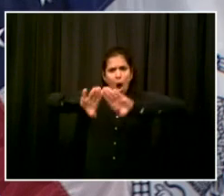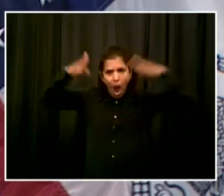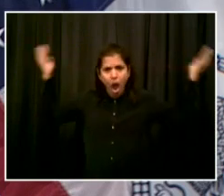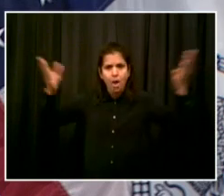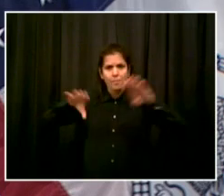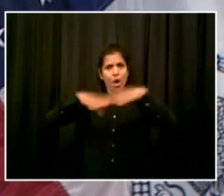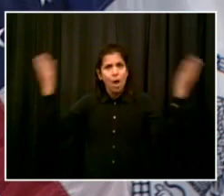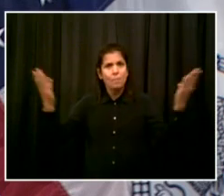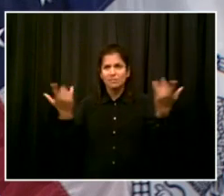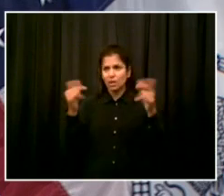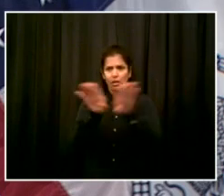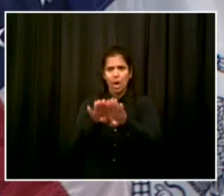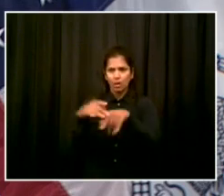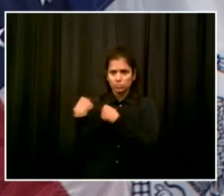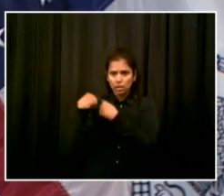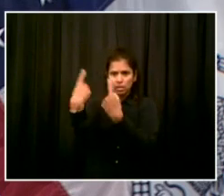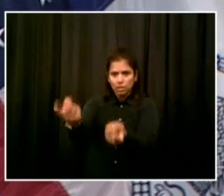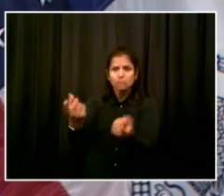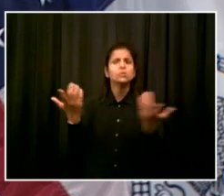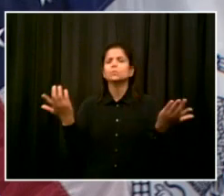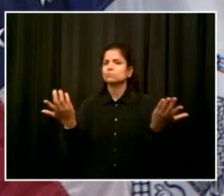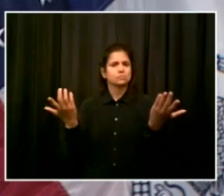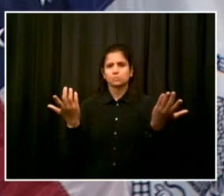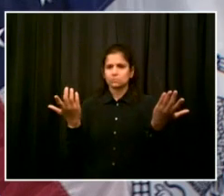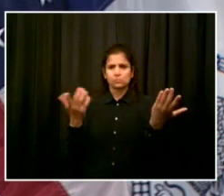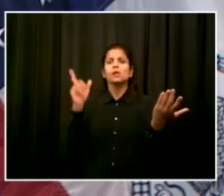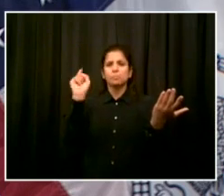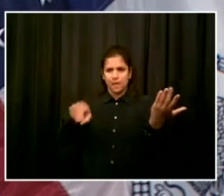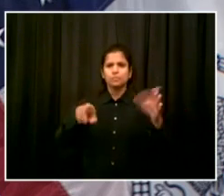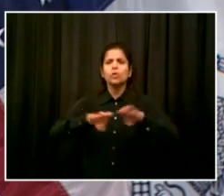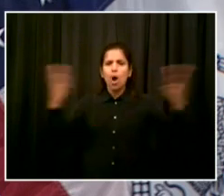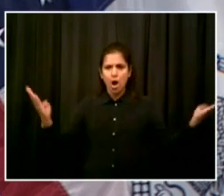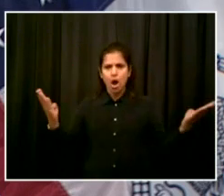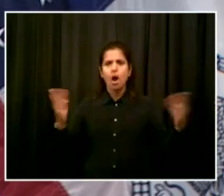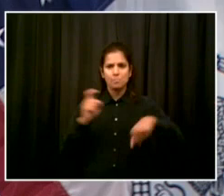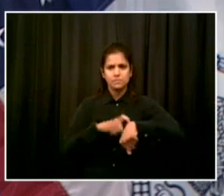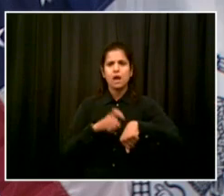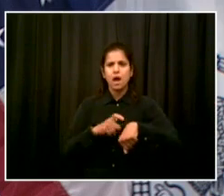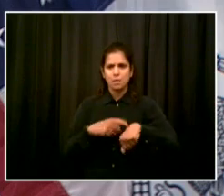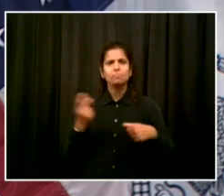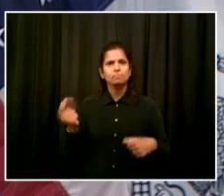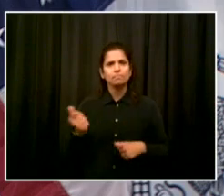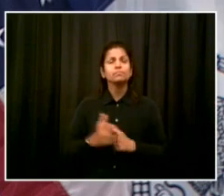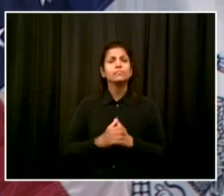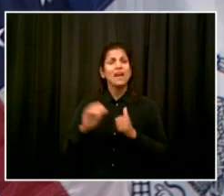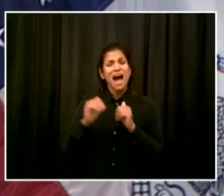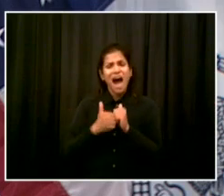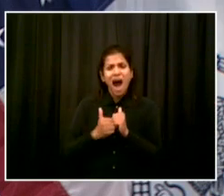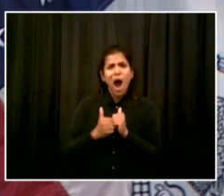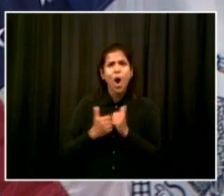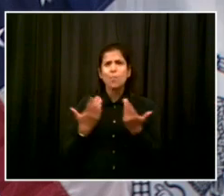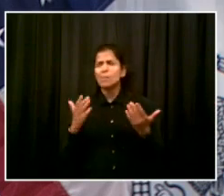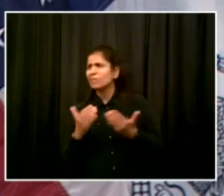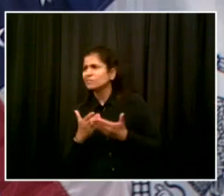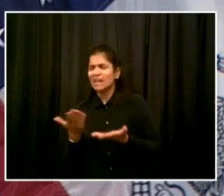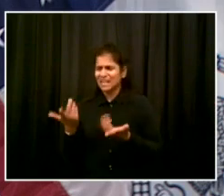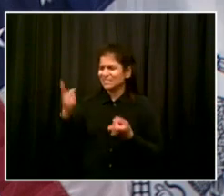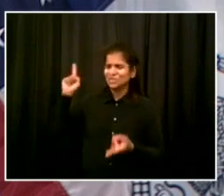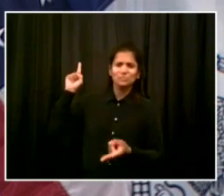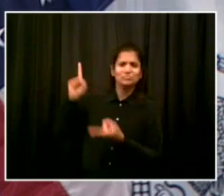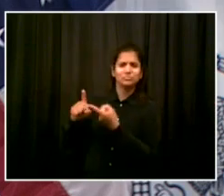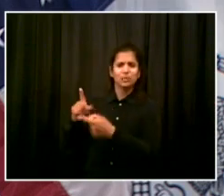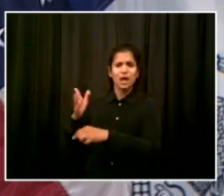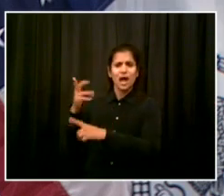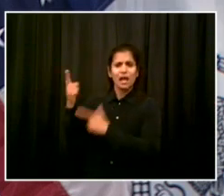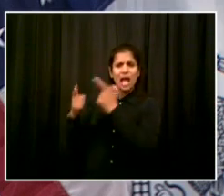do anything and everything to help the Office of Court Administration bring back our court system, but not in just dribs and